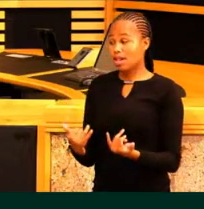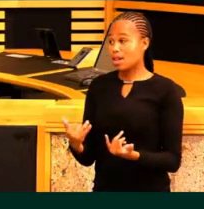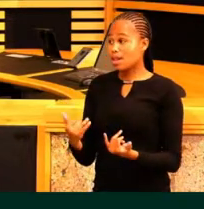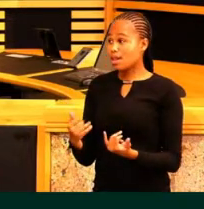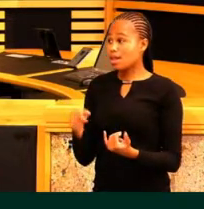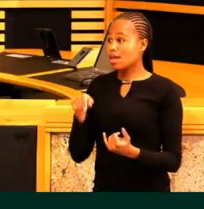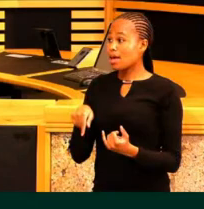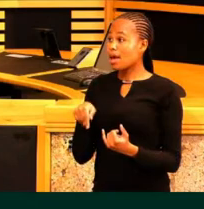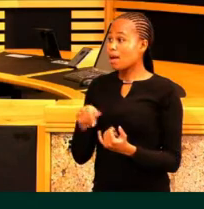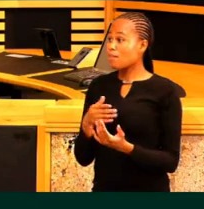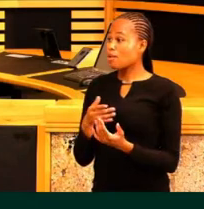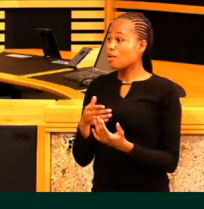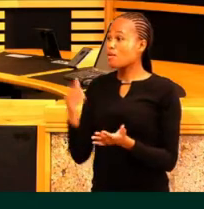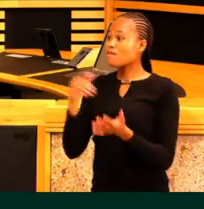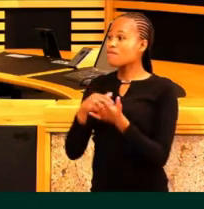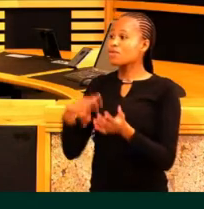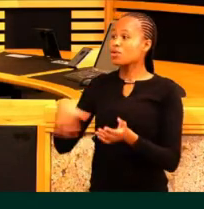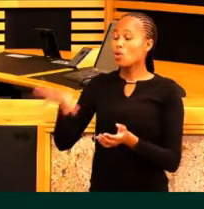Africa